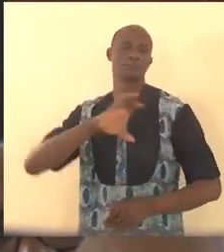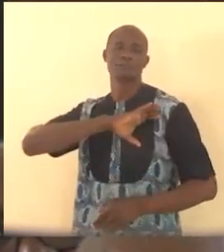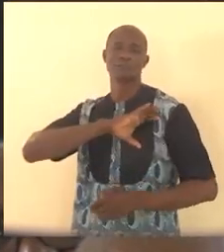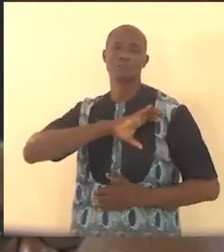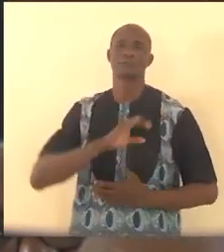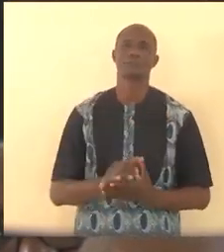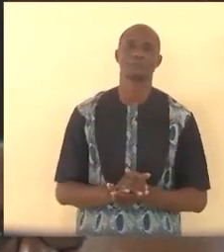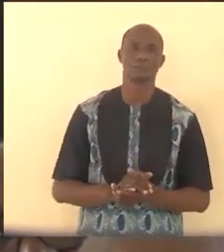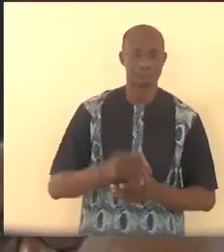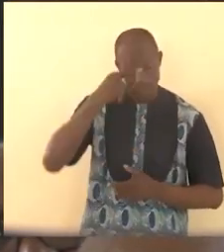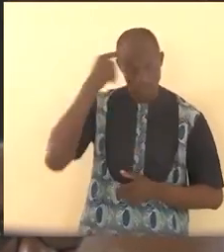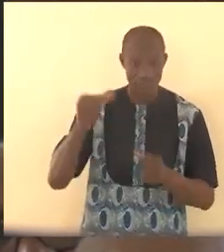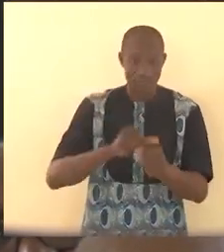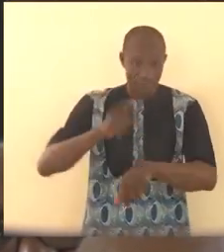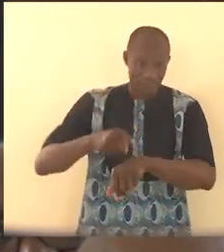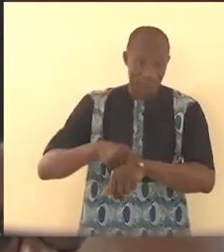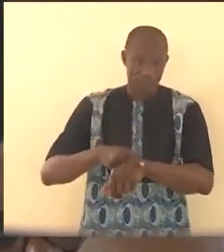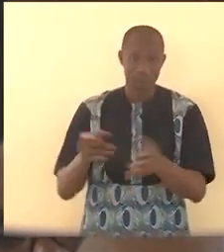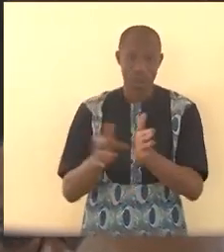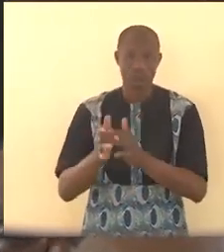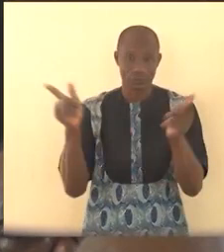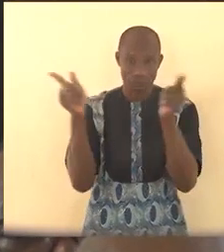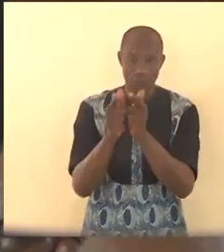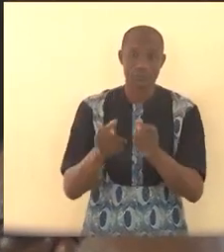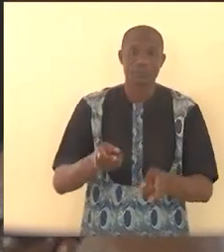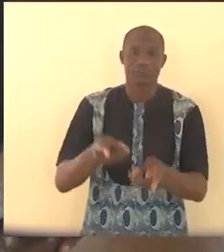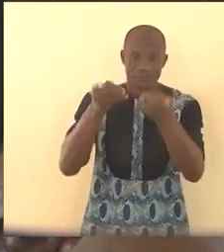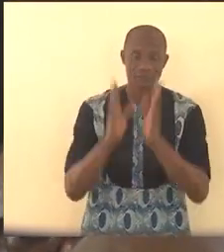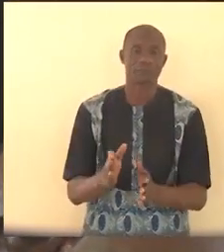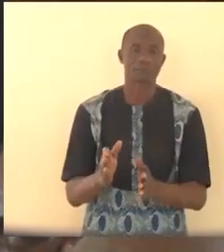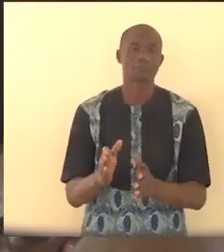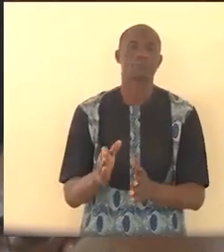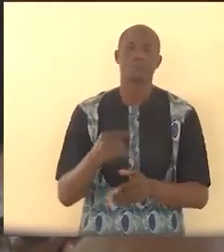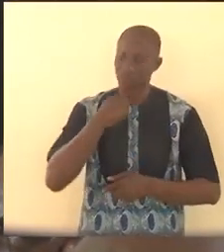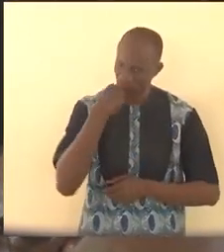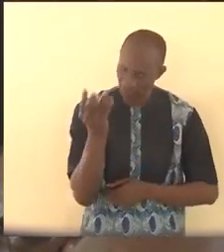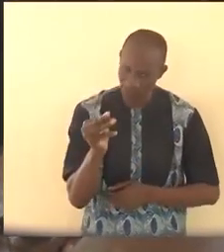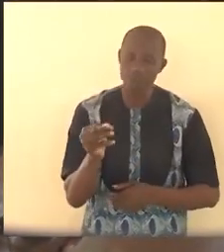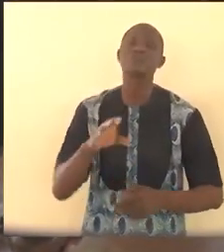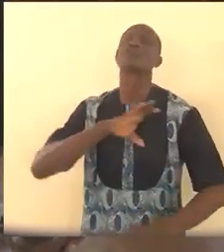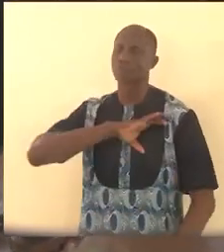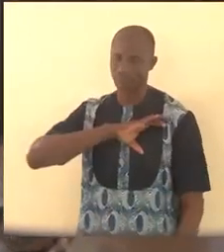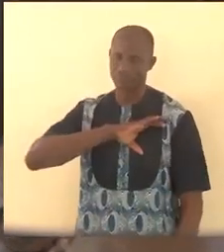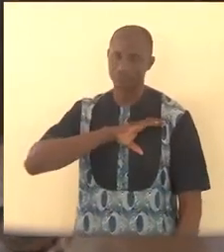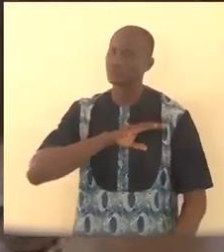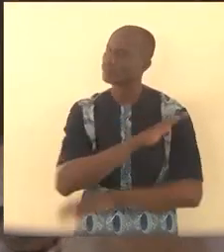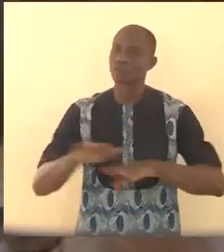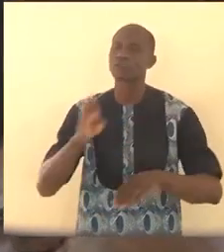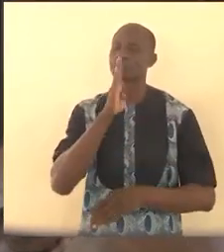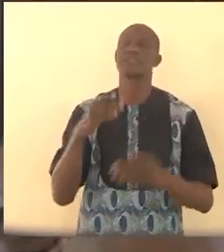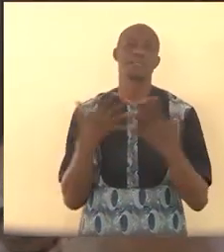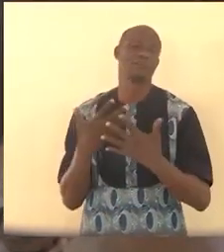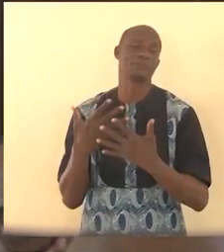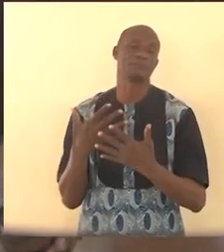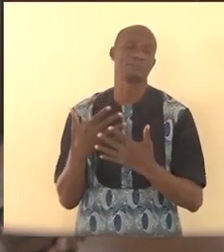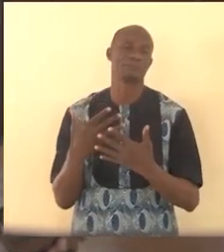courage. Because each time Jesus meets his disciple in a frightening situation, you see, courage. Do not be afraid.